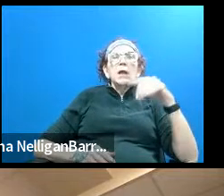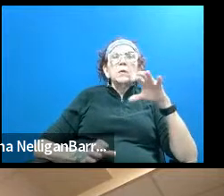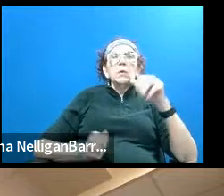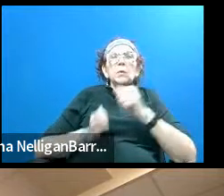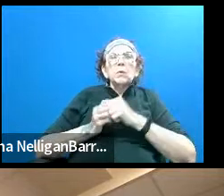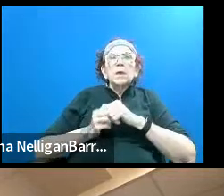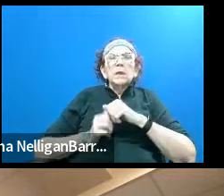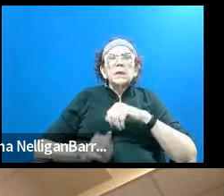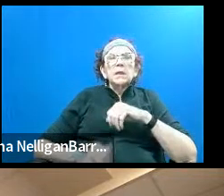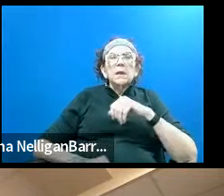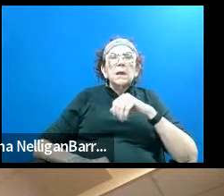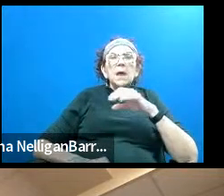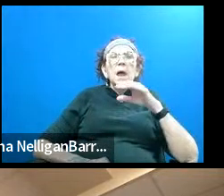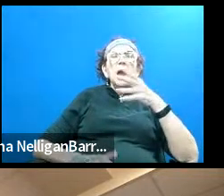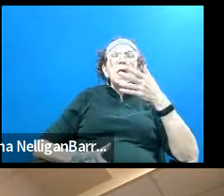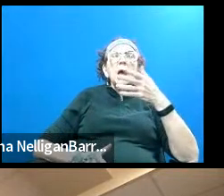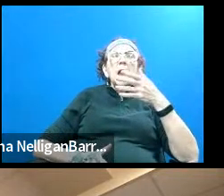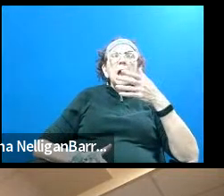Obviously a different climate.